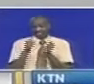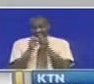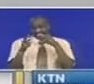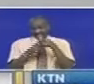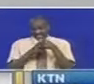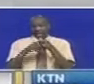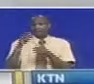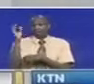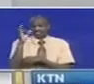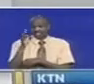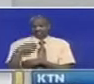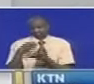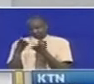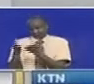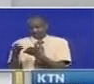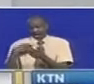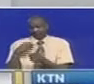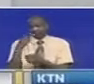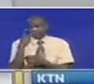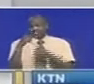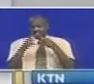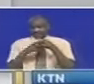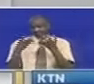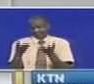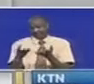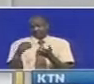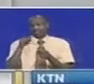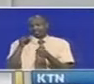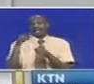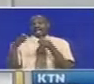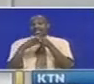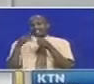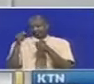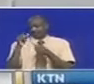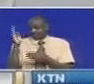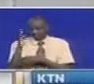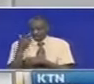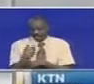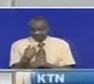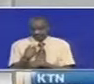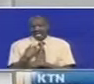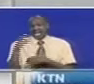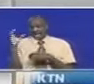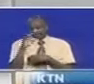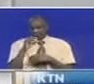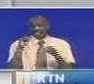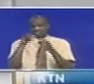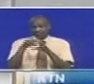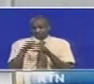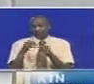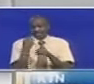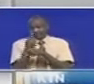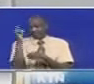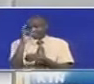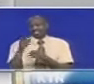to 27.89 billion shillings from 23.85 billion shillings. Total customer deposit increased